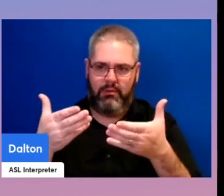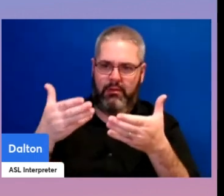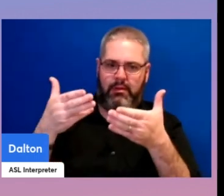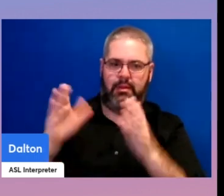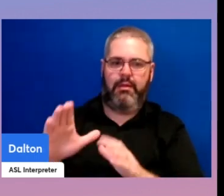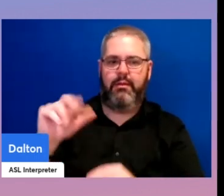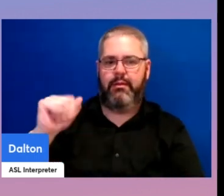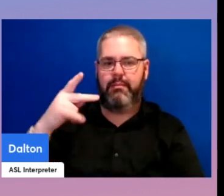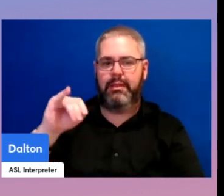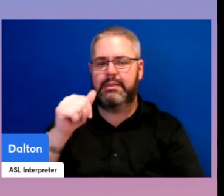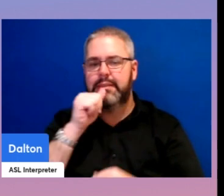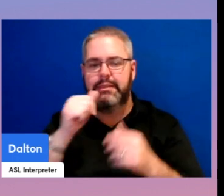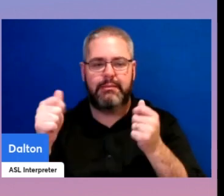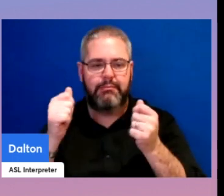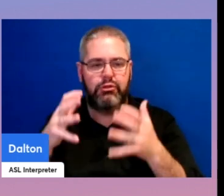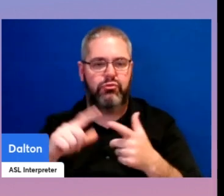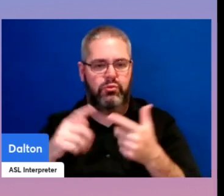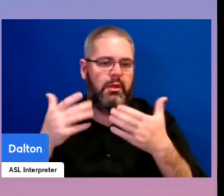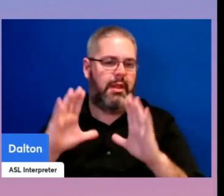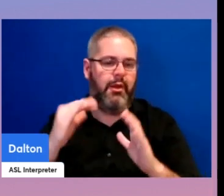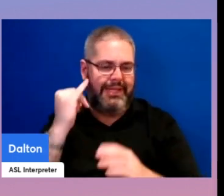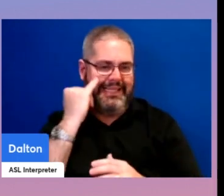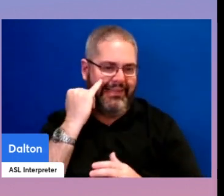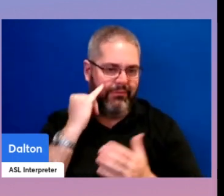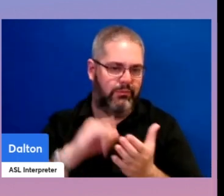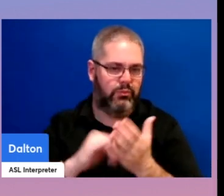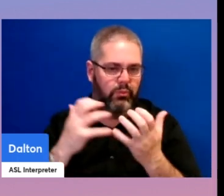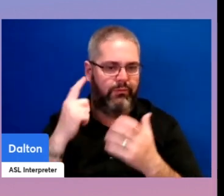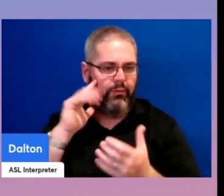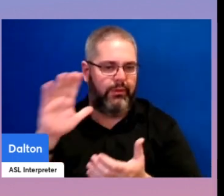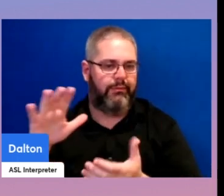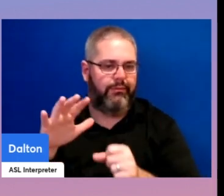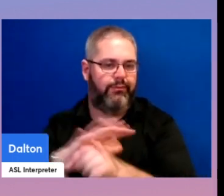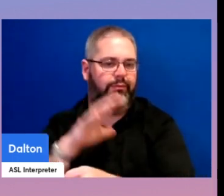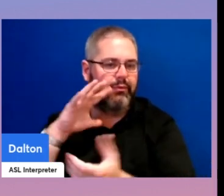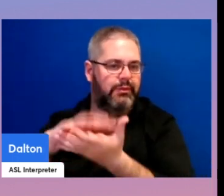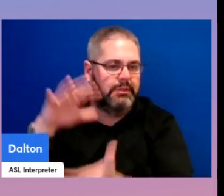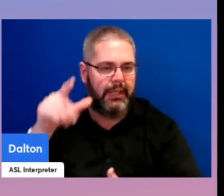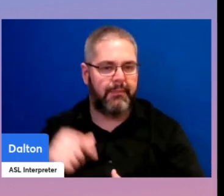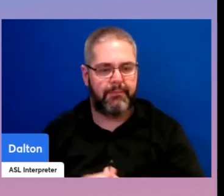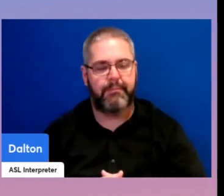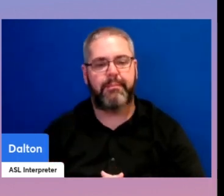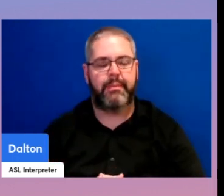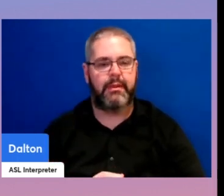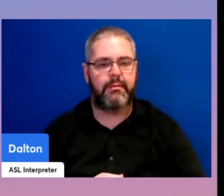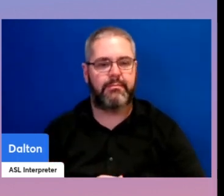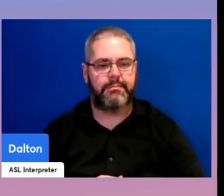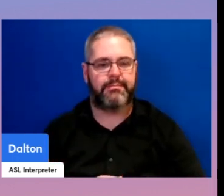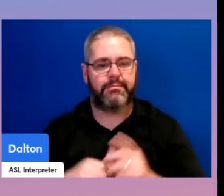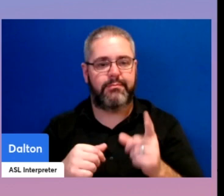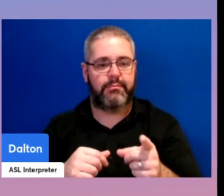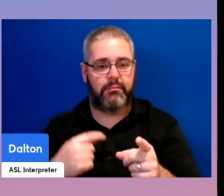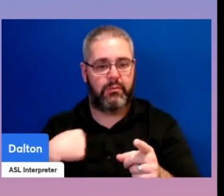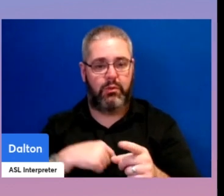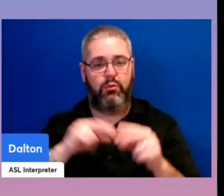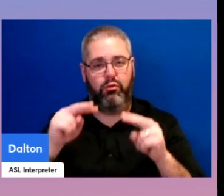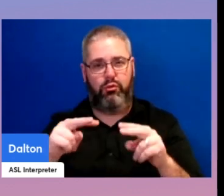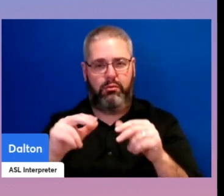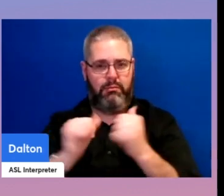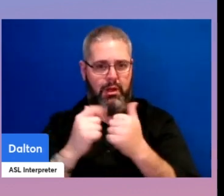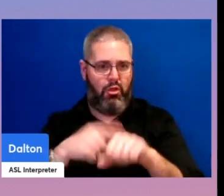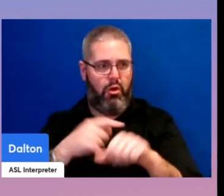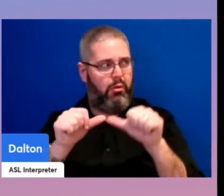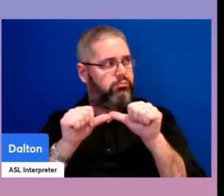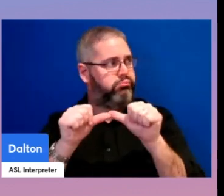Secret Manager if you're using it for the first time. Now let's look at the life cycle of secrets. What happens